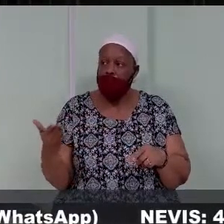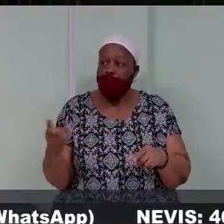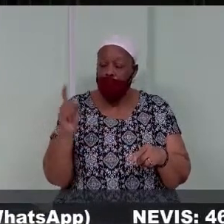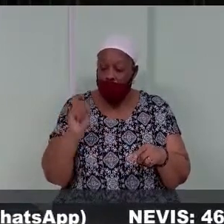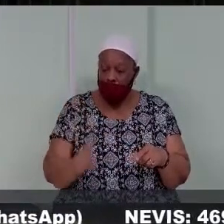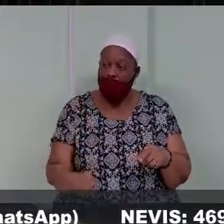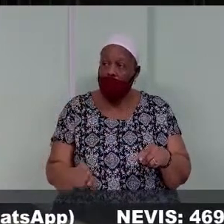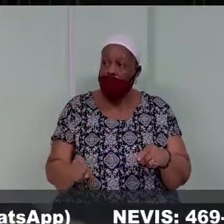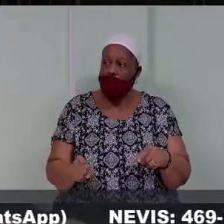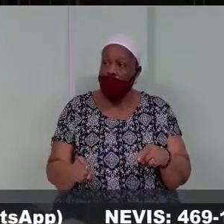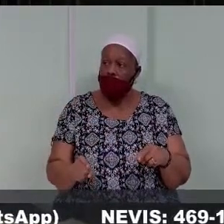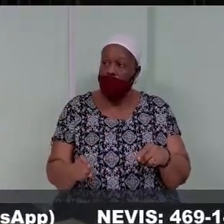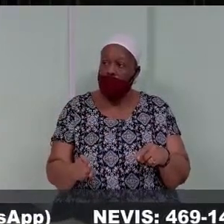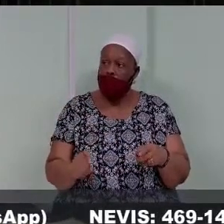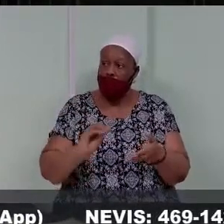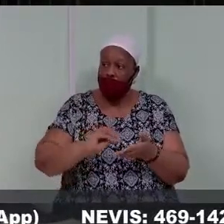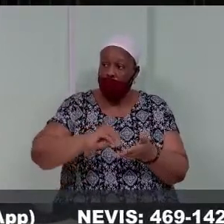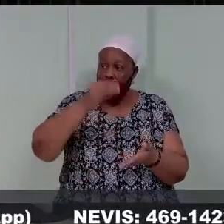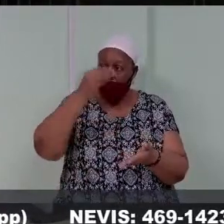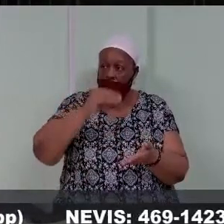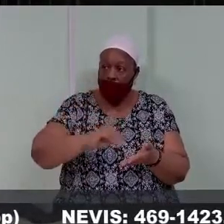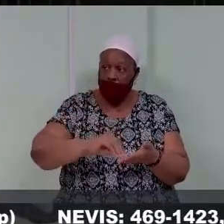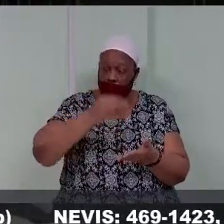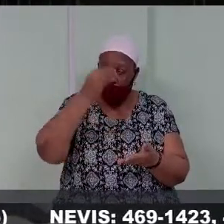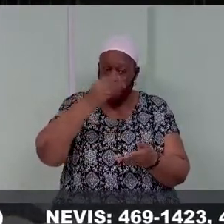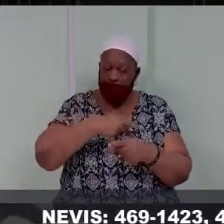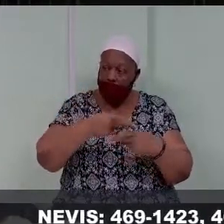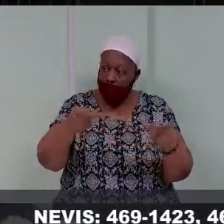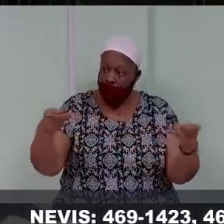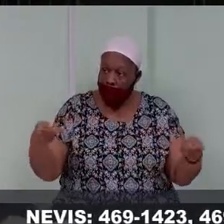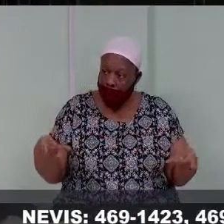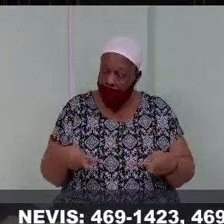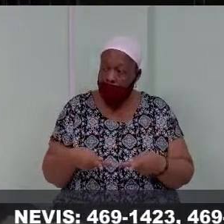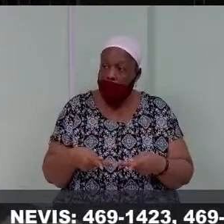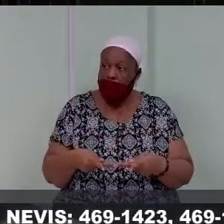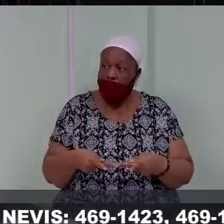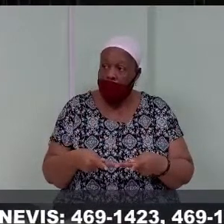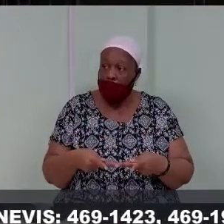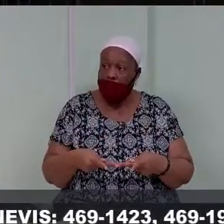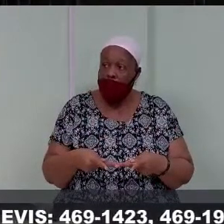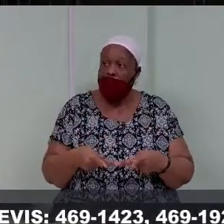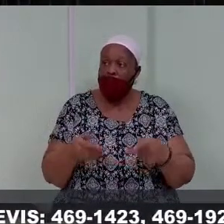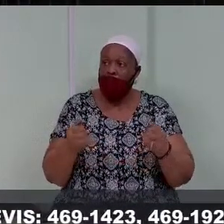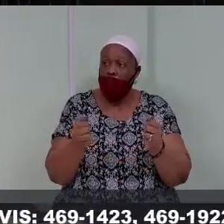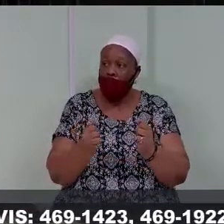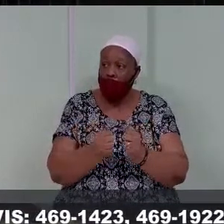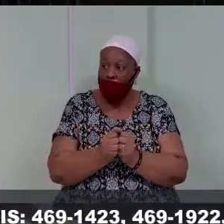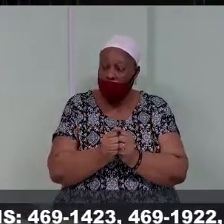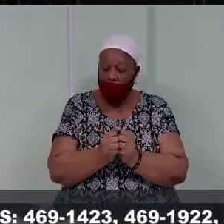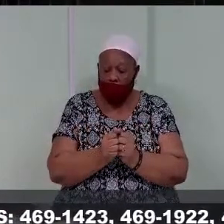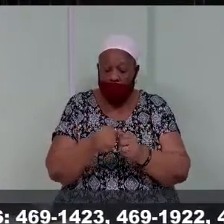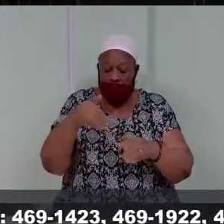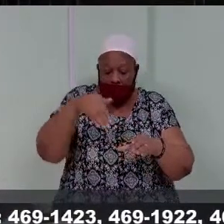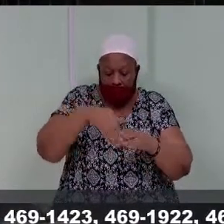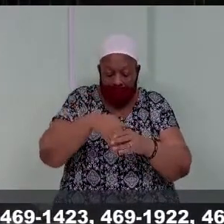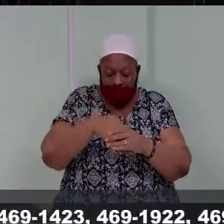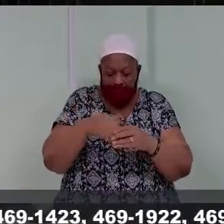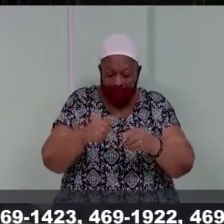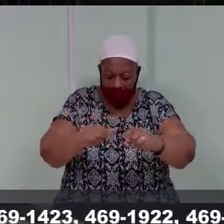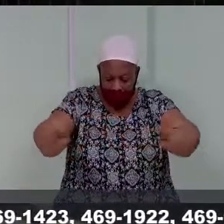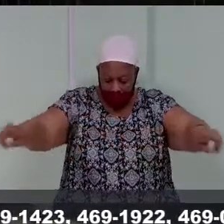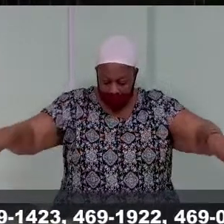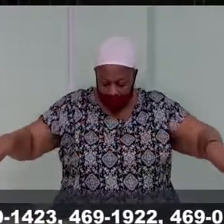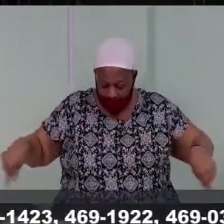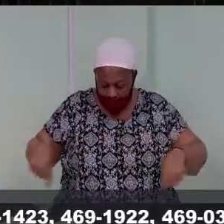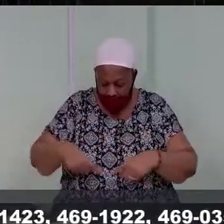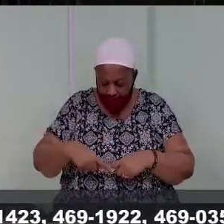1. A learning environment which is with sufficient indoor space, furniture